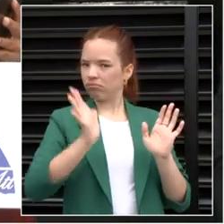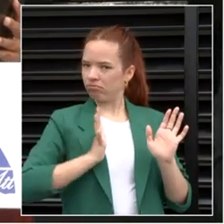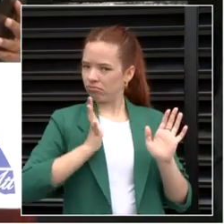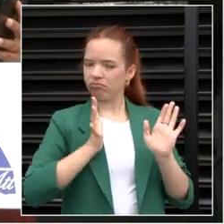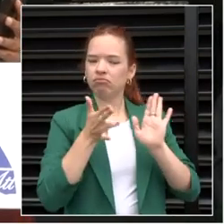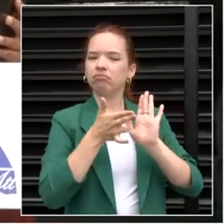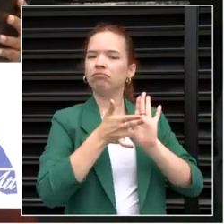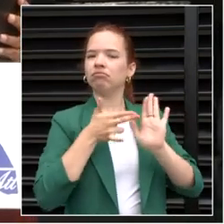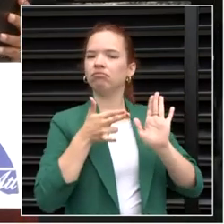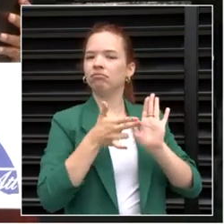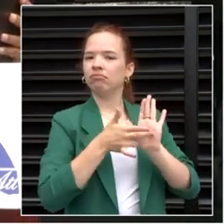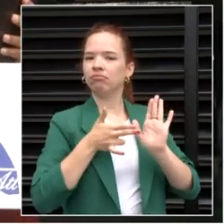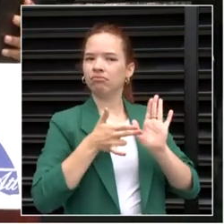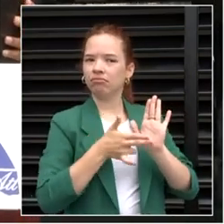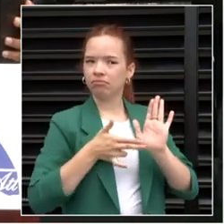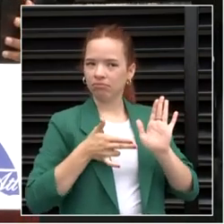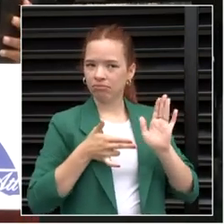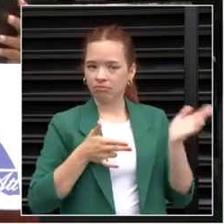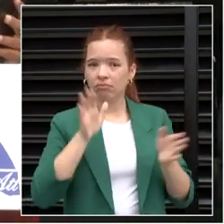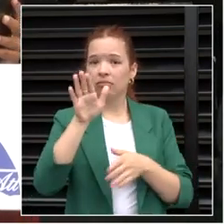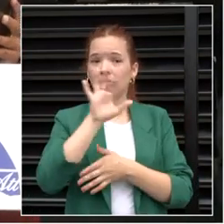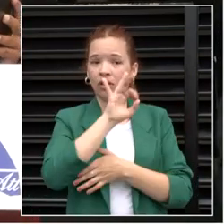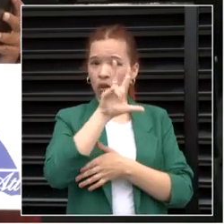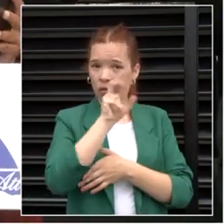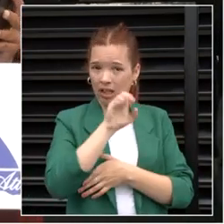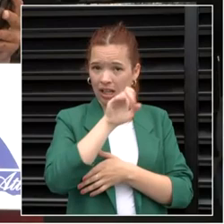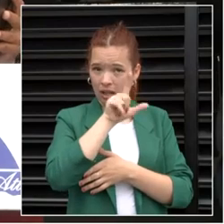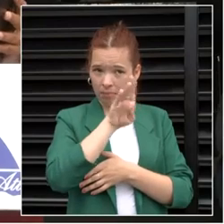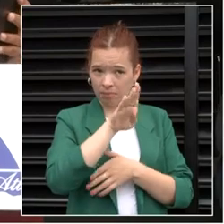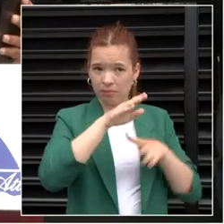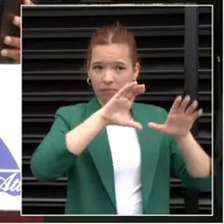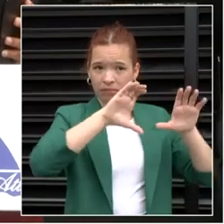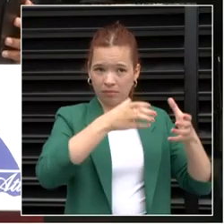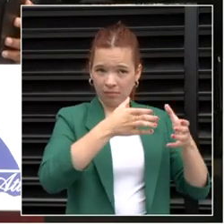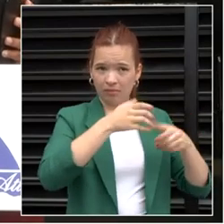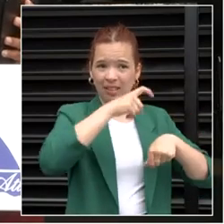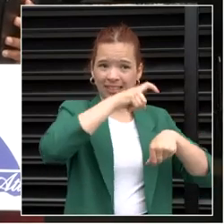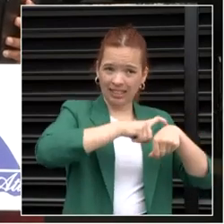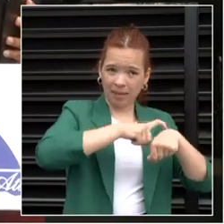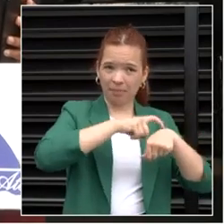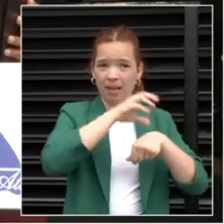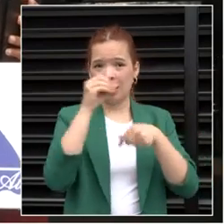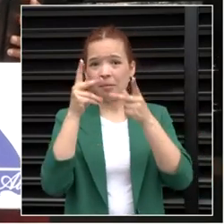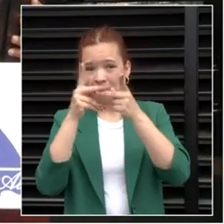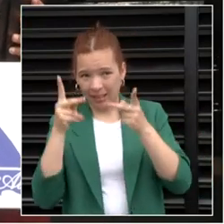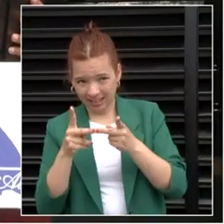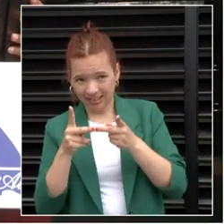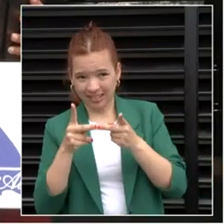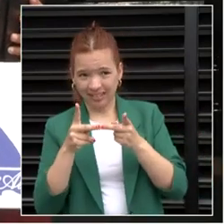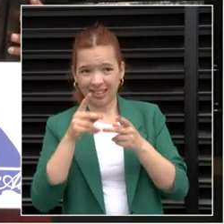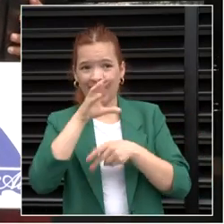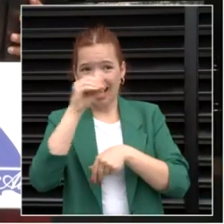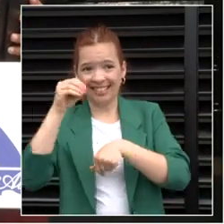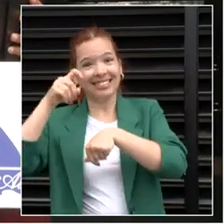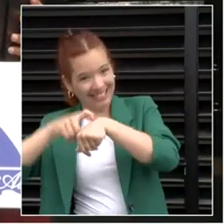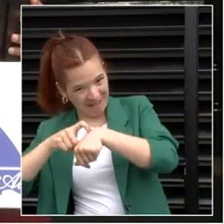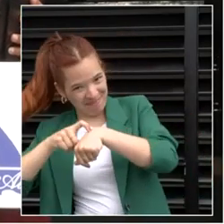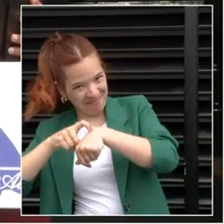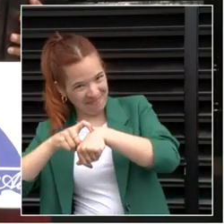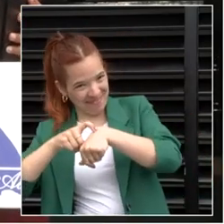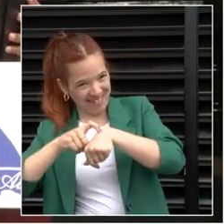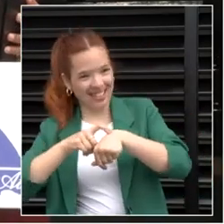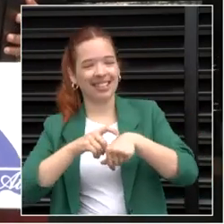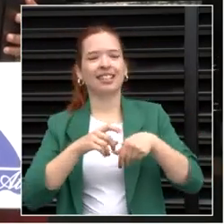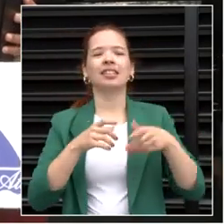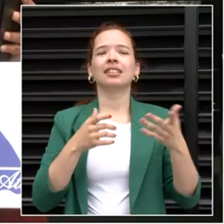930 Club was both a time and a place in time, and a place where world-renowned bands like Nirvana,